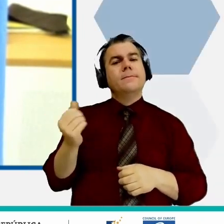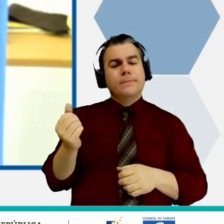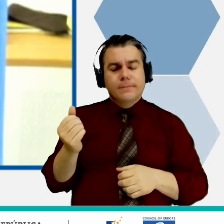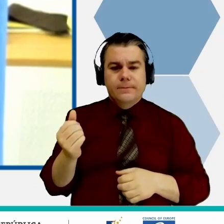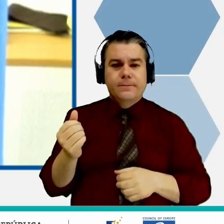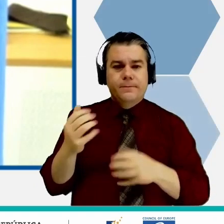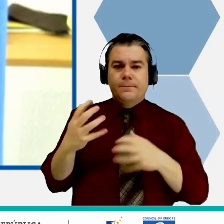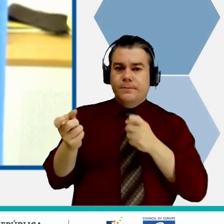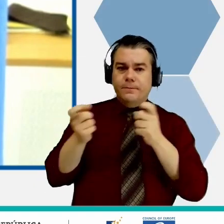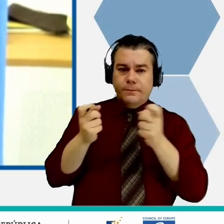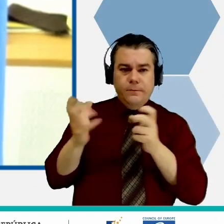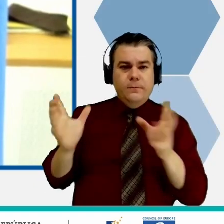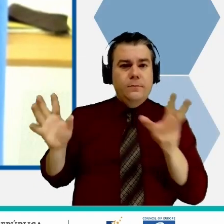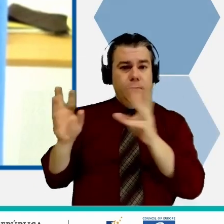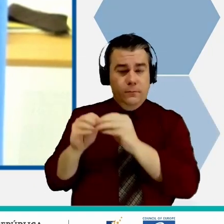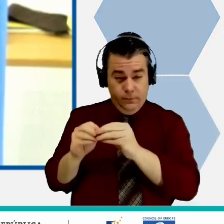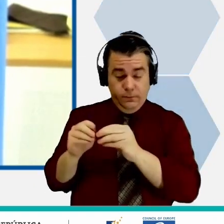is a convention that is about